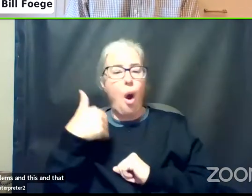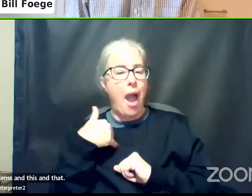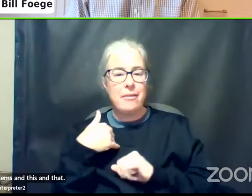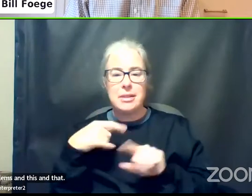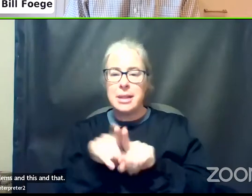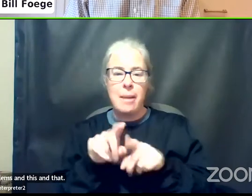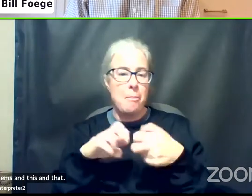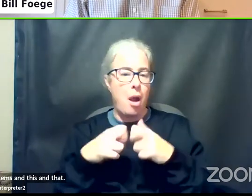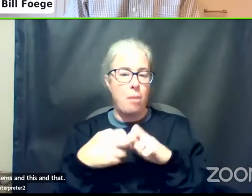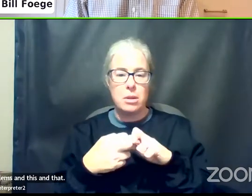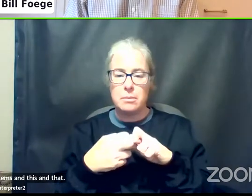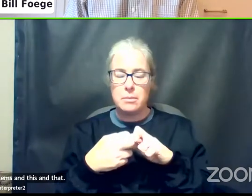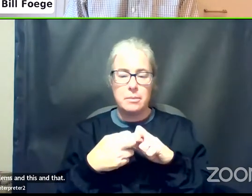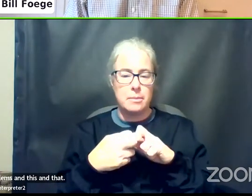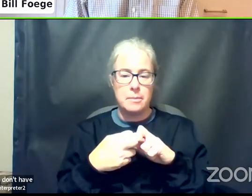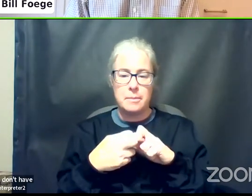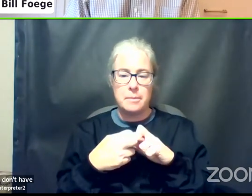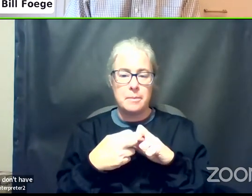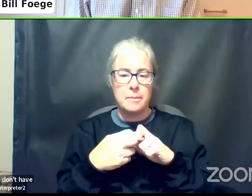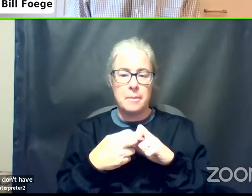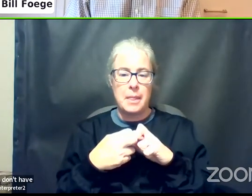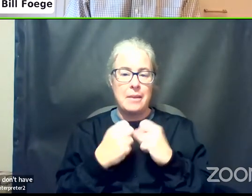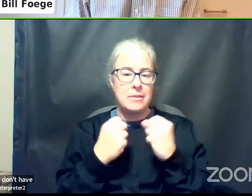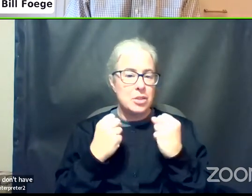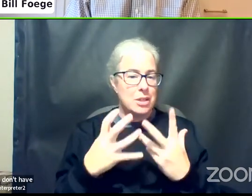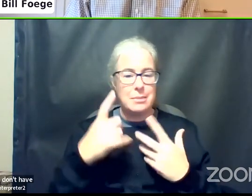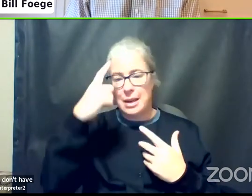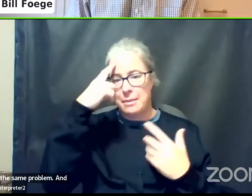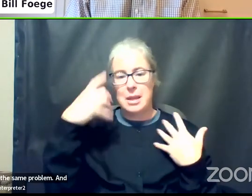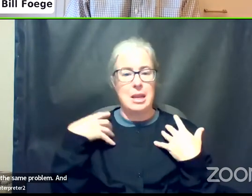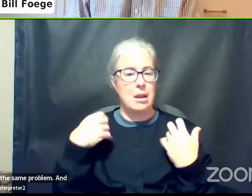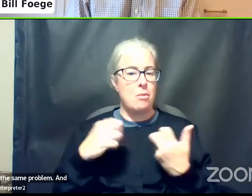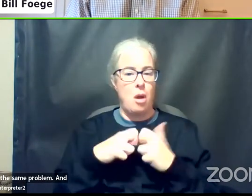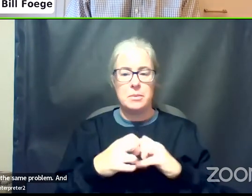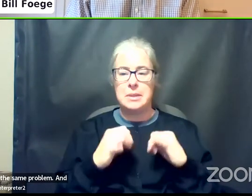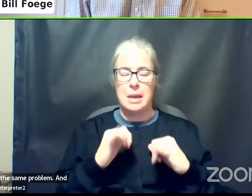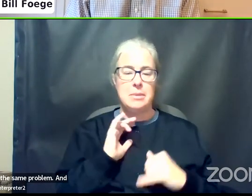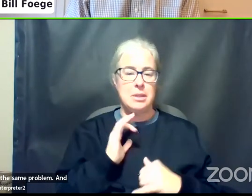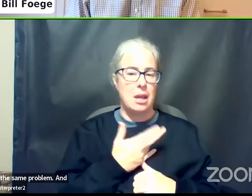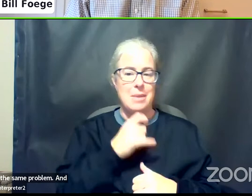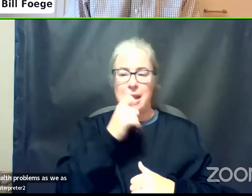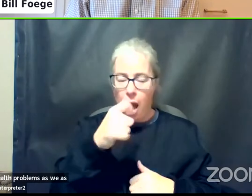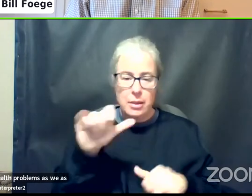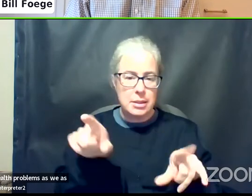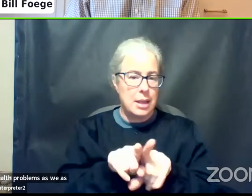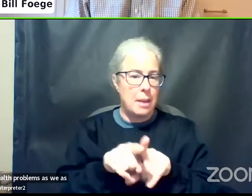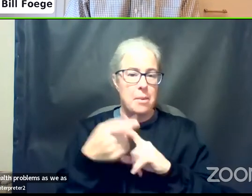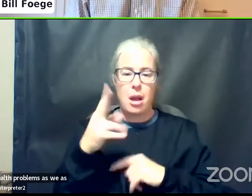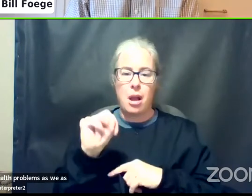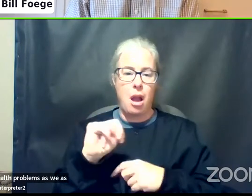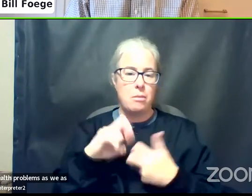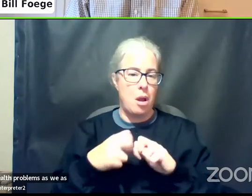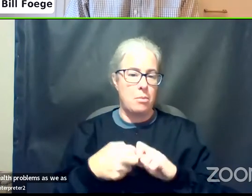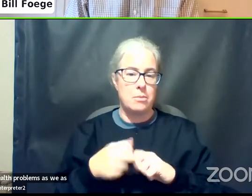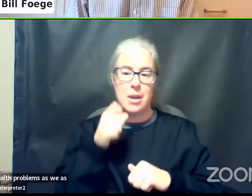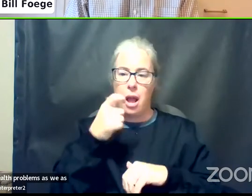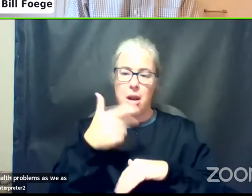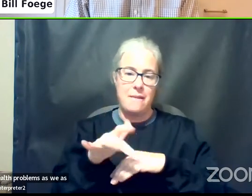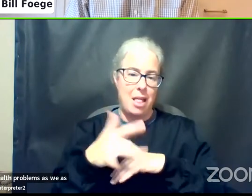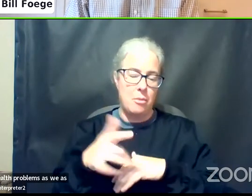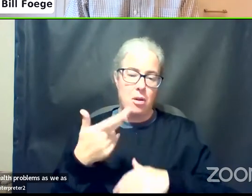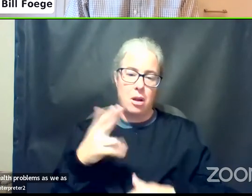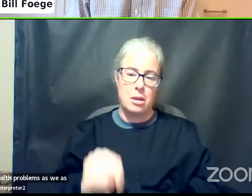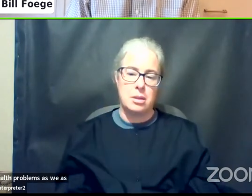the same problem and they have just as much mental health problems as we do but they don't have the guns available